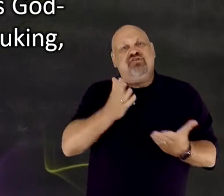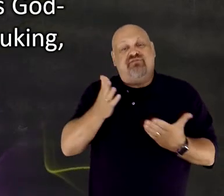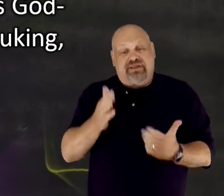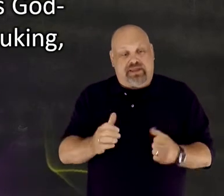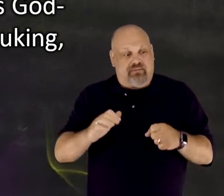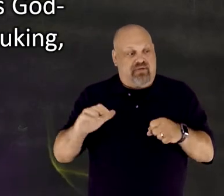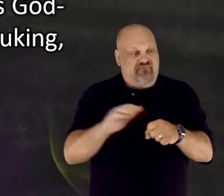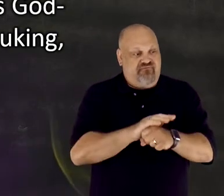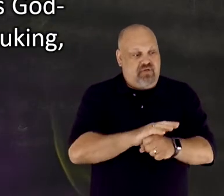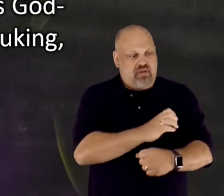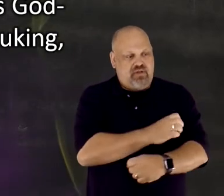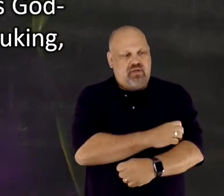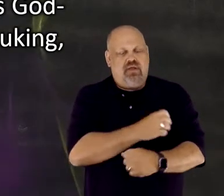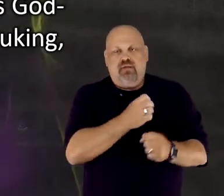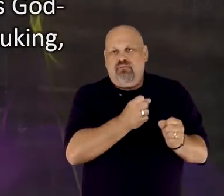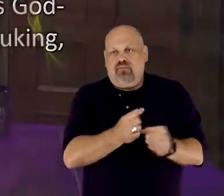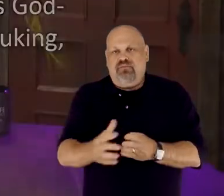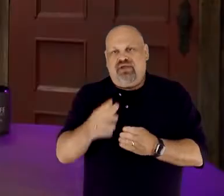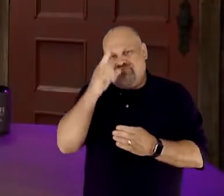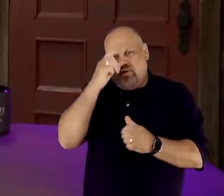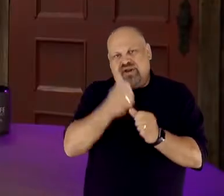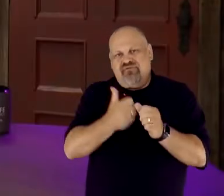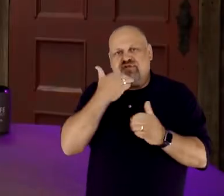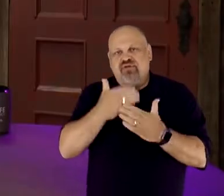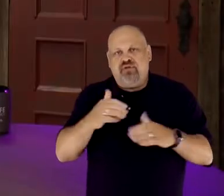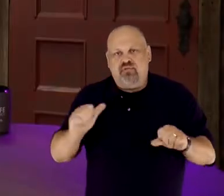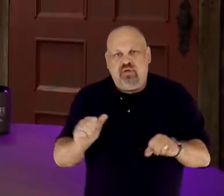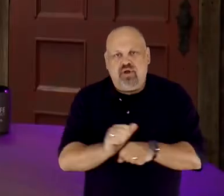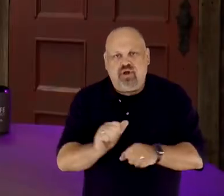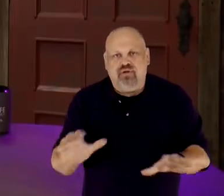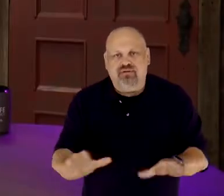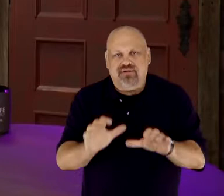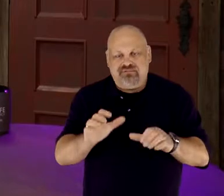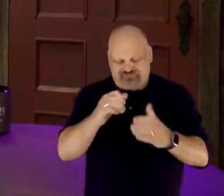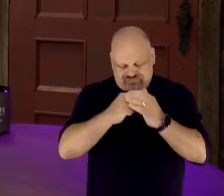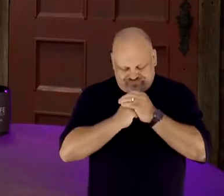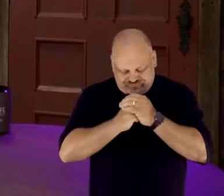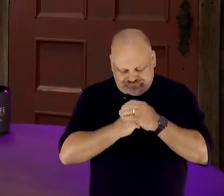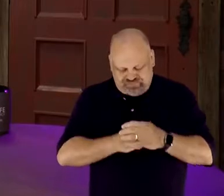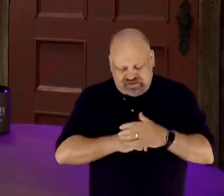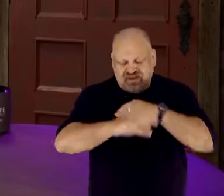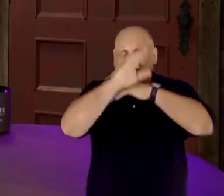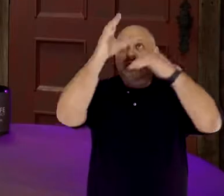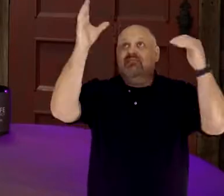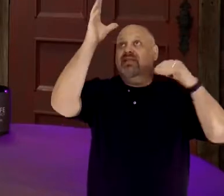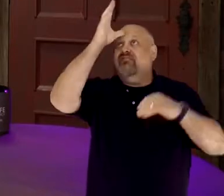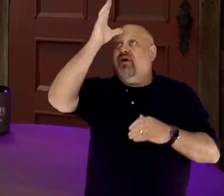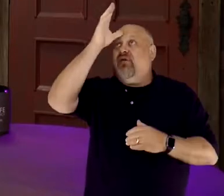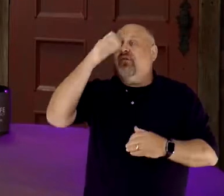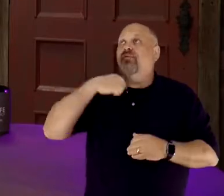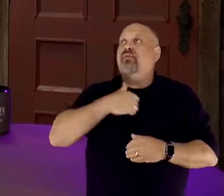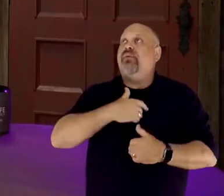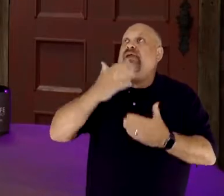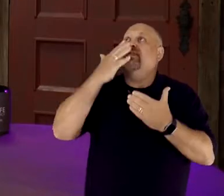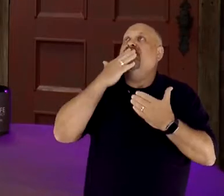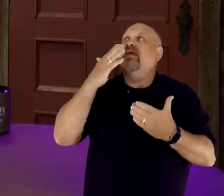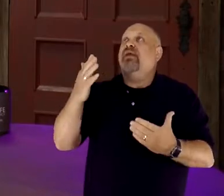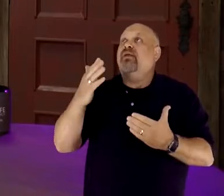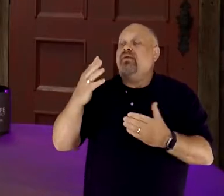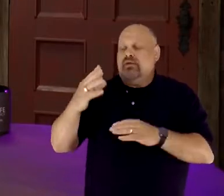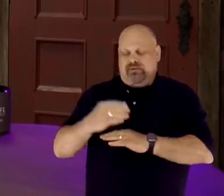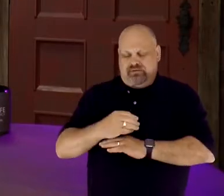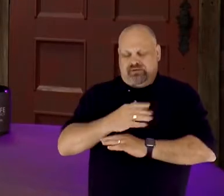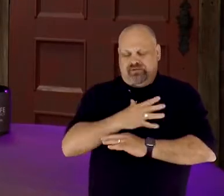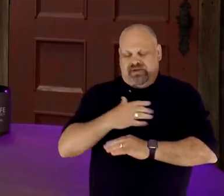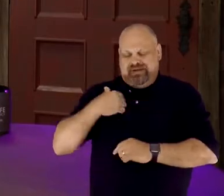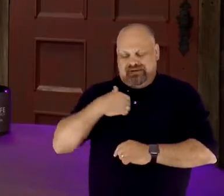equipped for every good work." Would you bow your head with me in prayer? Heavenly Father, we thank you for